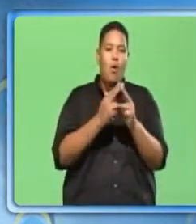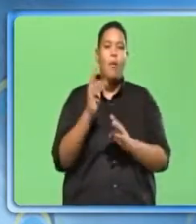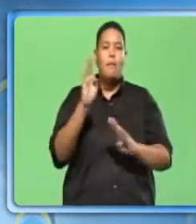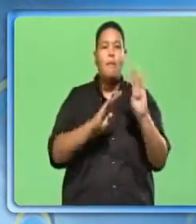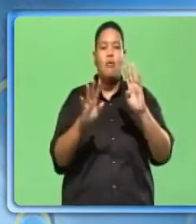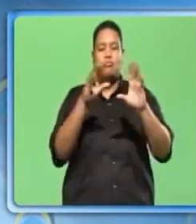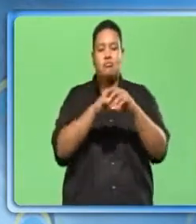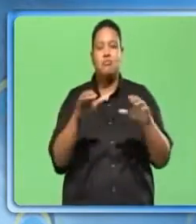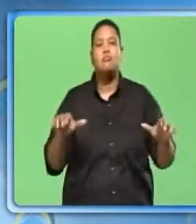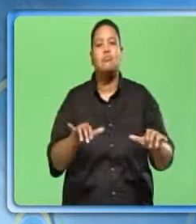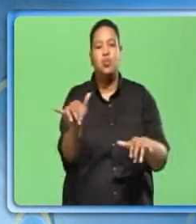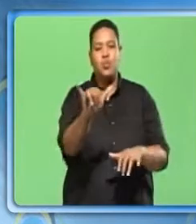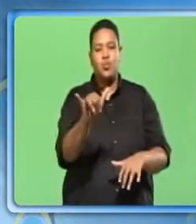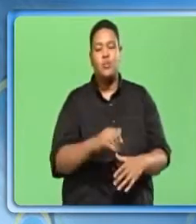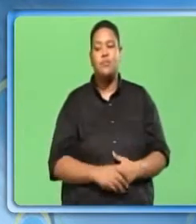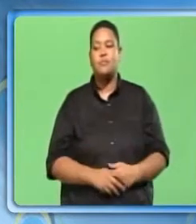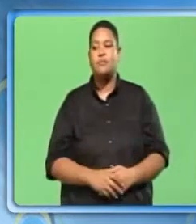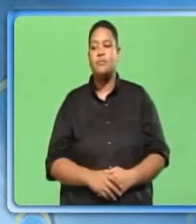too.